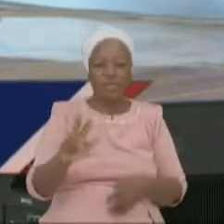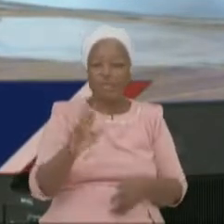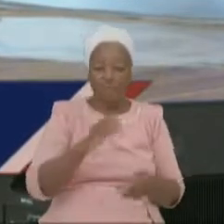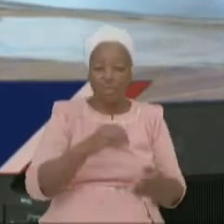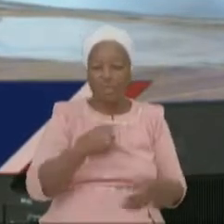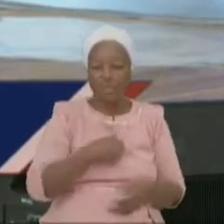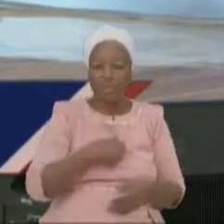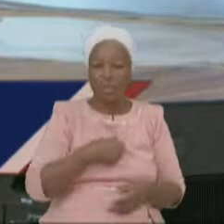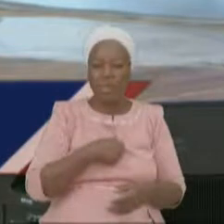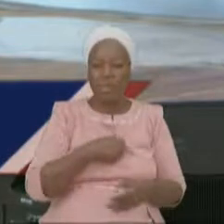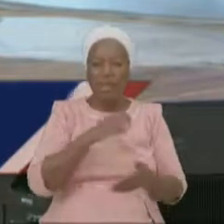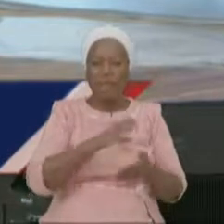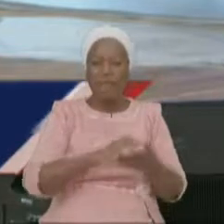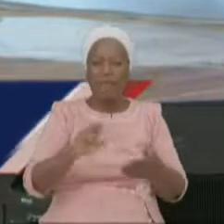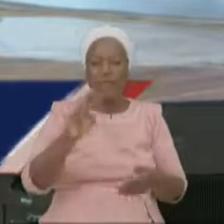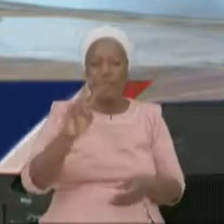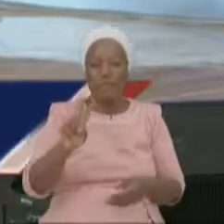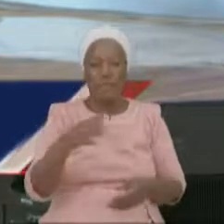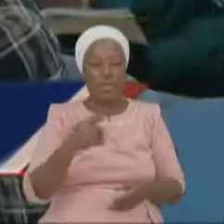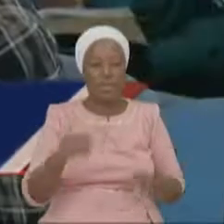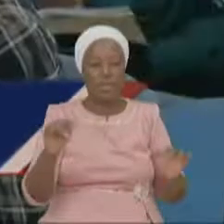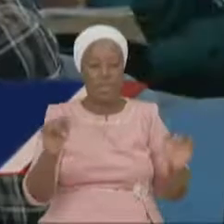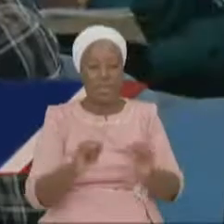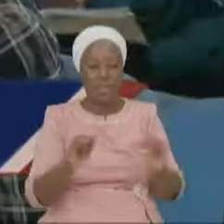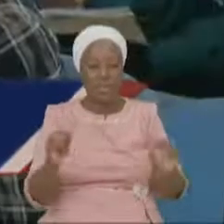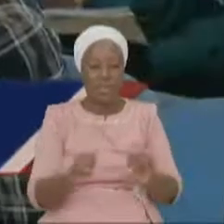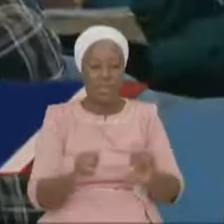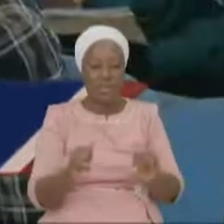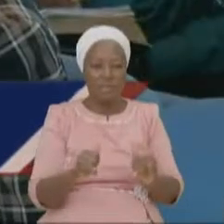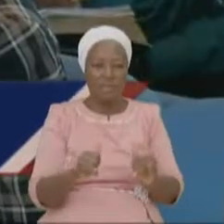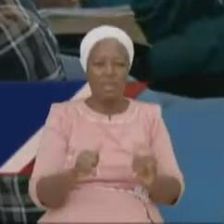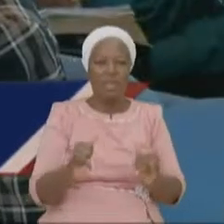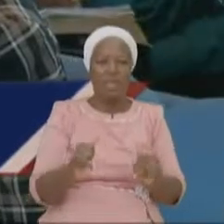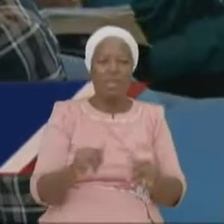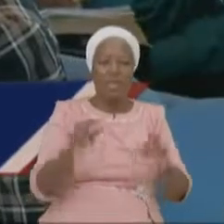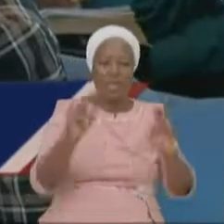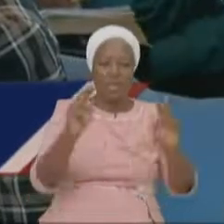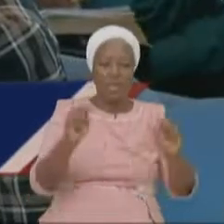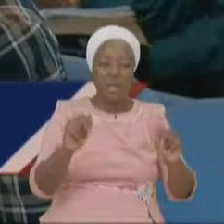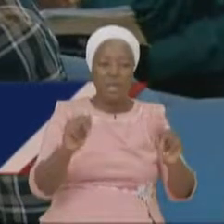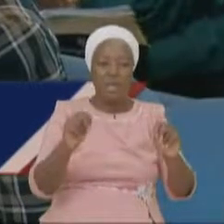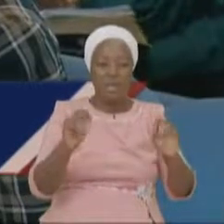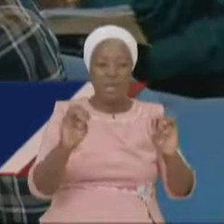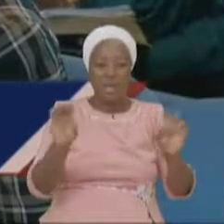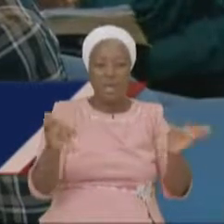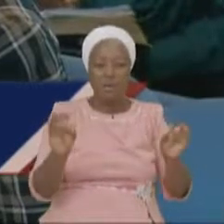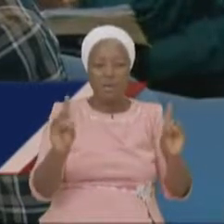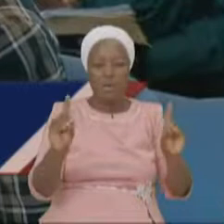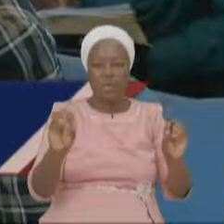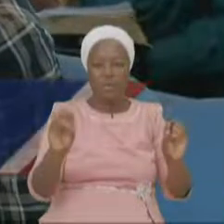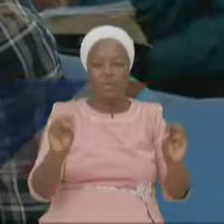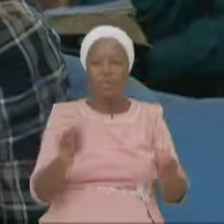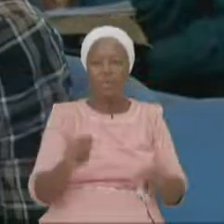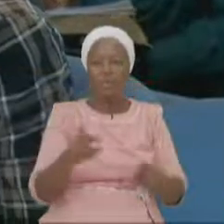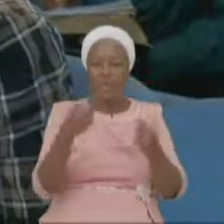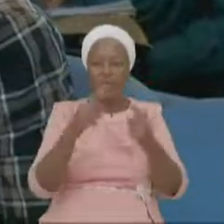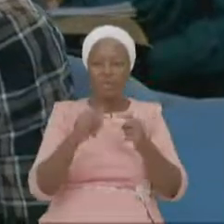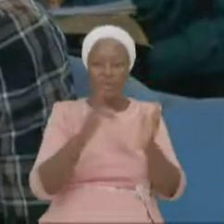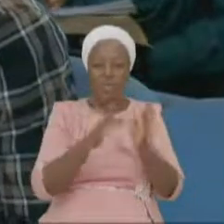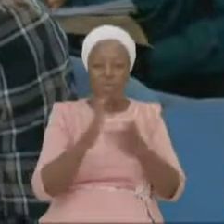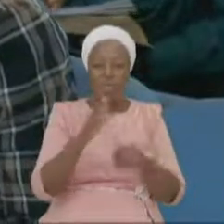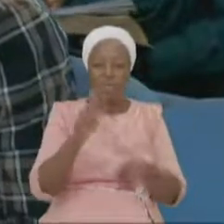same Nicodemus came to Jesus by night and said unto him,